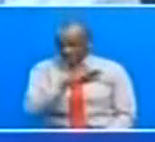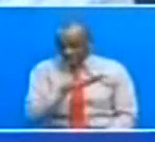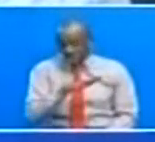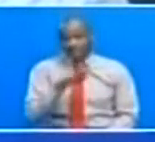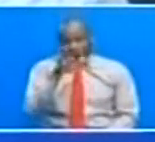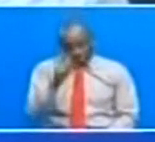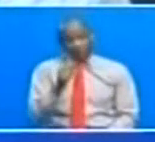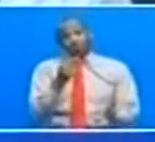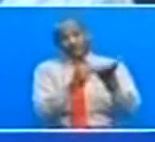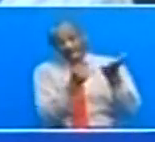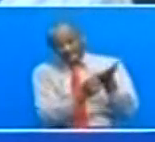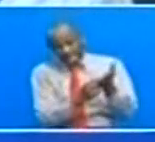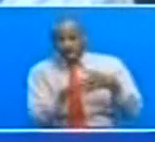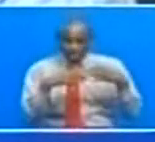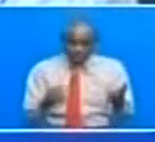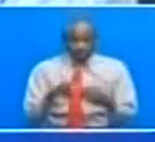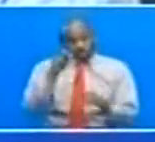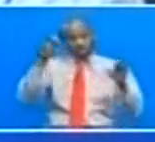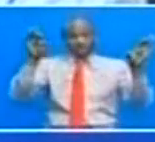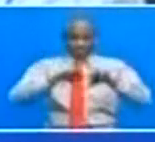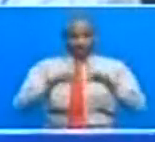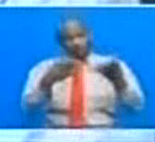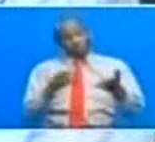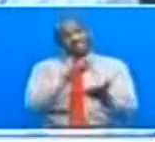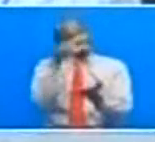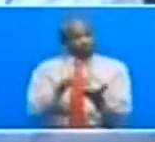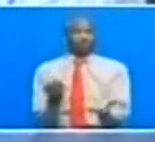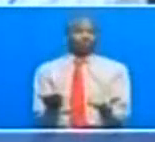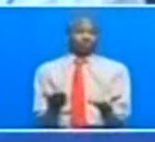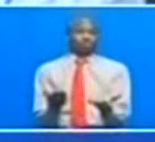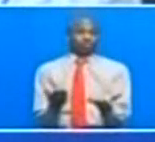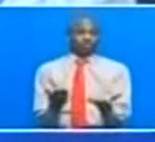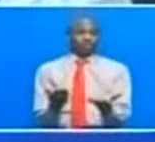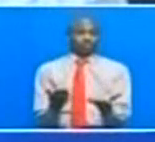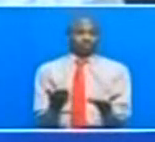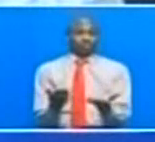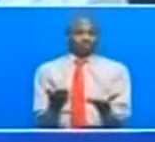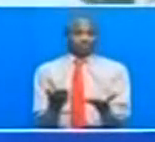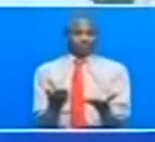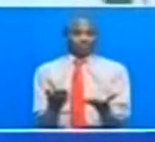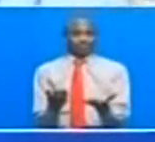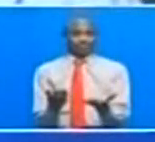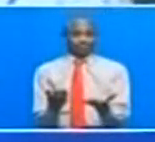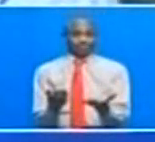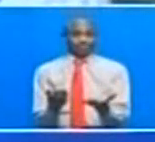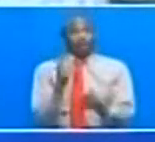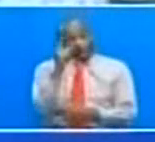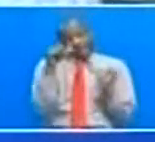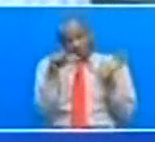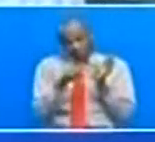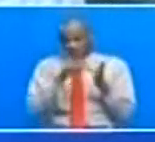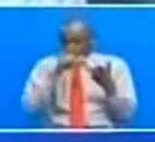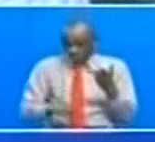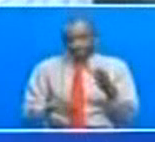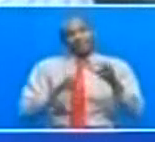come either from Uganda or from North Rift or even from Central Kenya, And one problem is